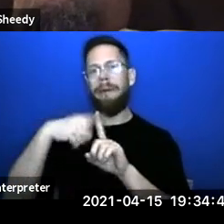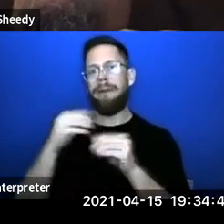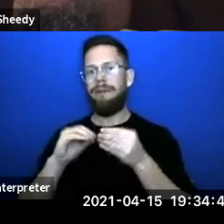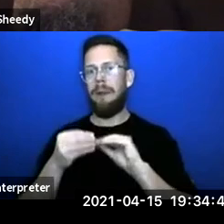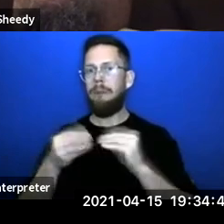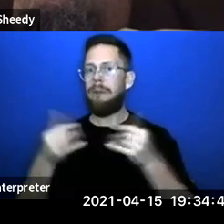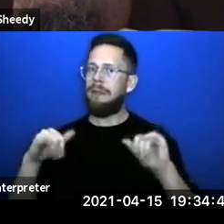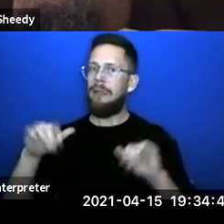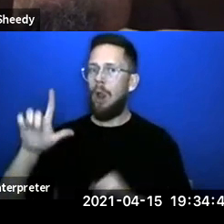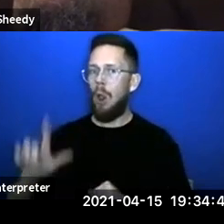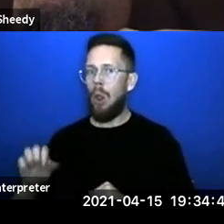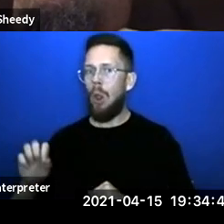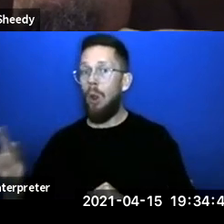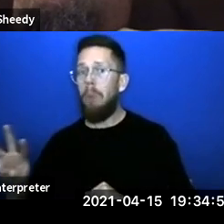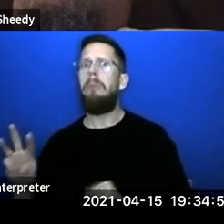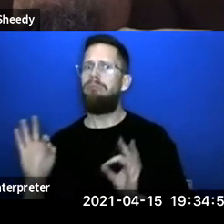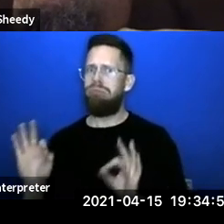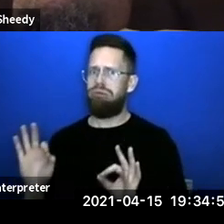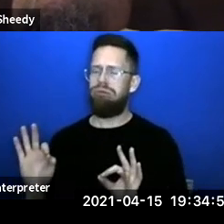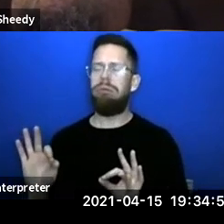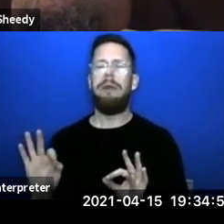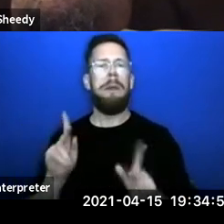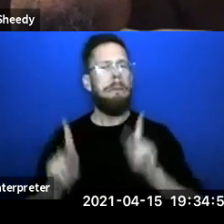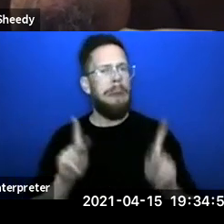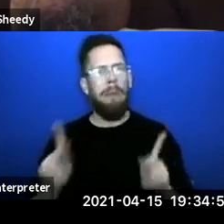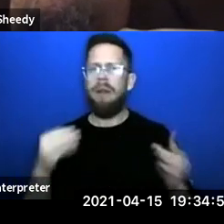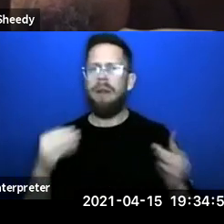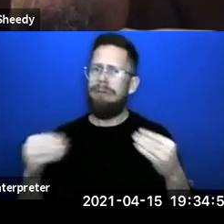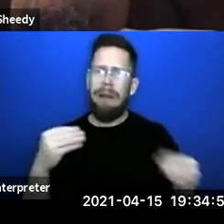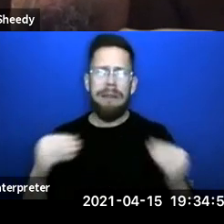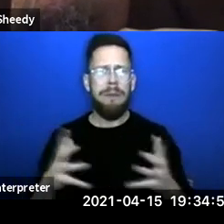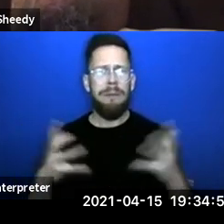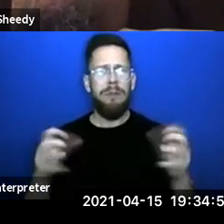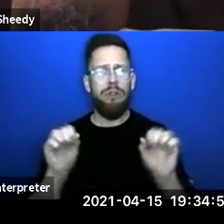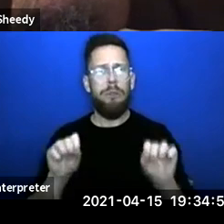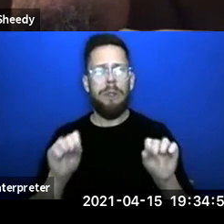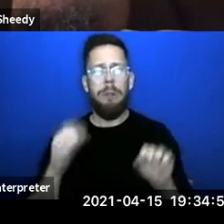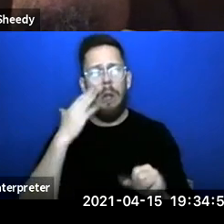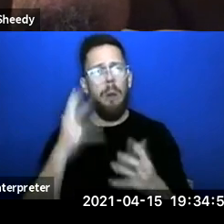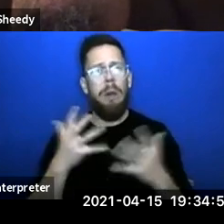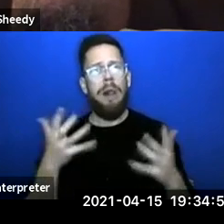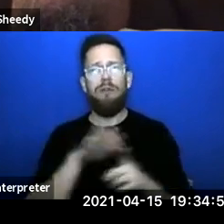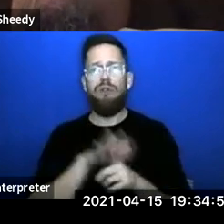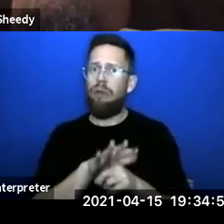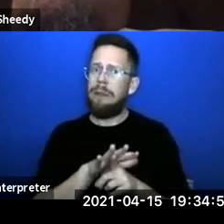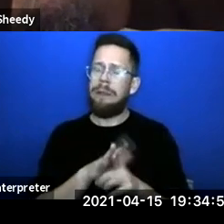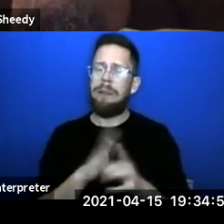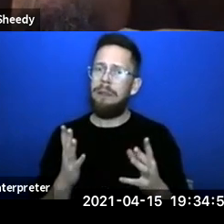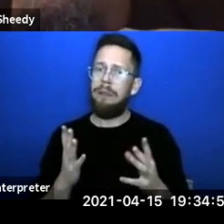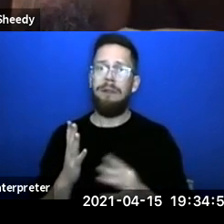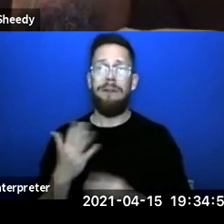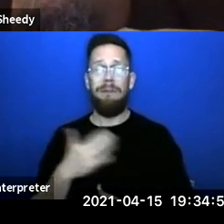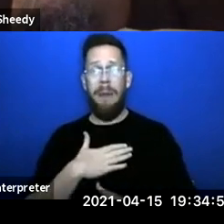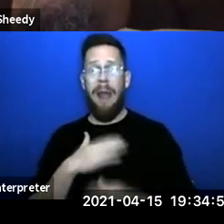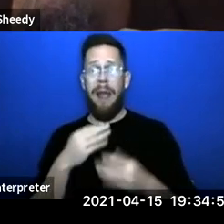just being as flexible as they can. I know that they're stressed, but we, from my office to the staff, to families, and